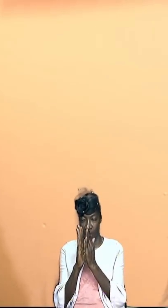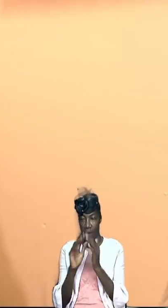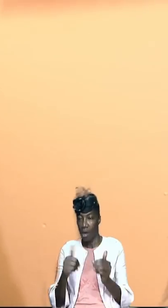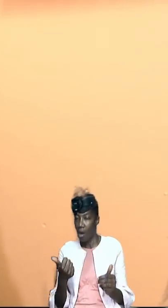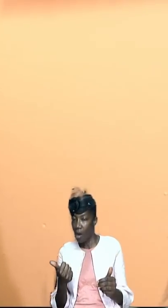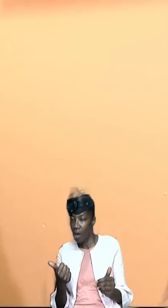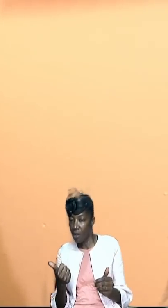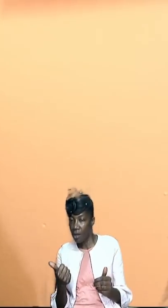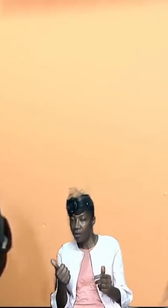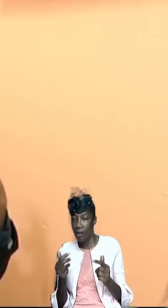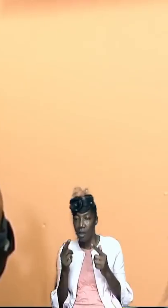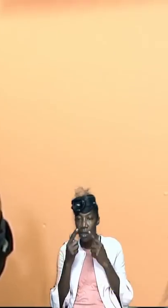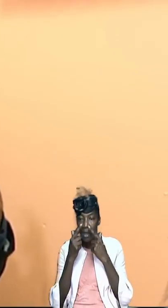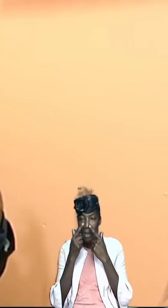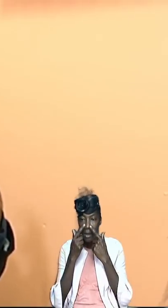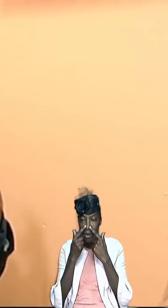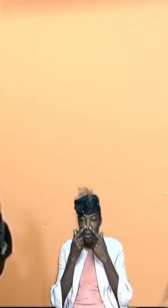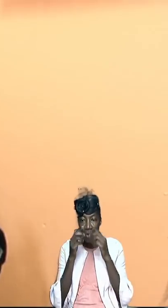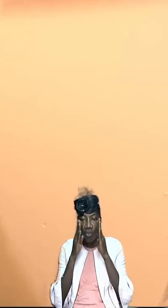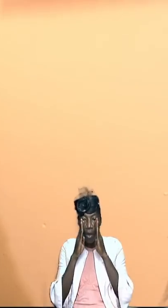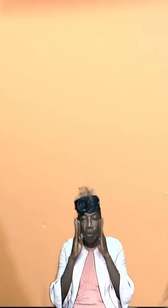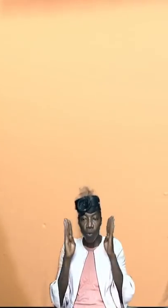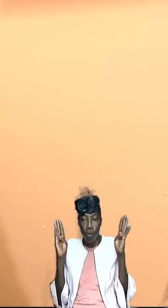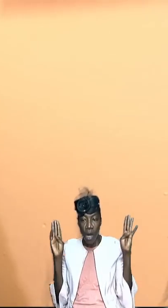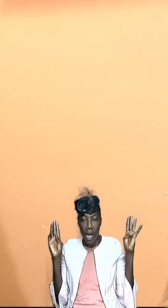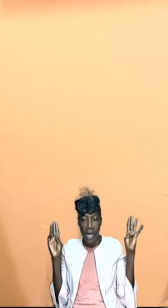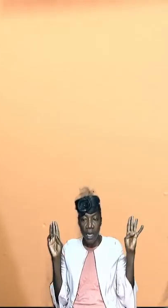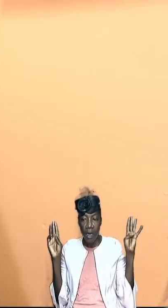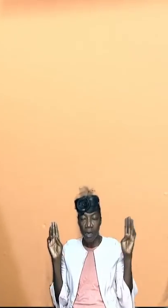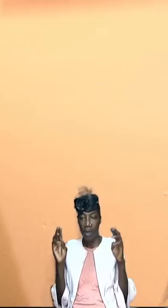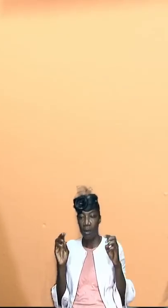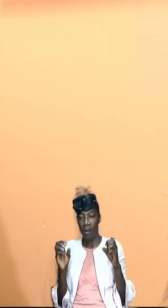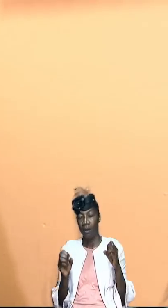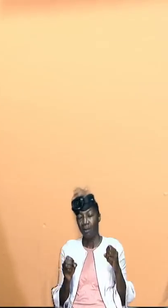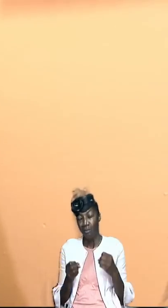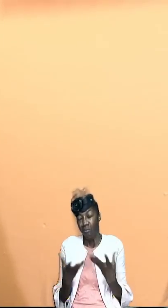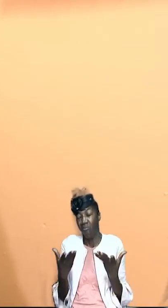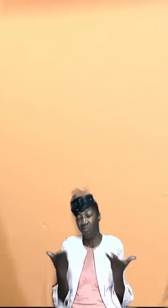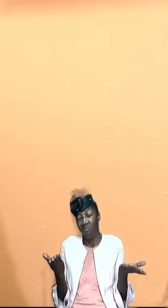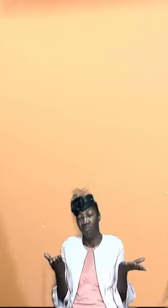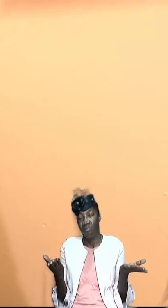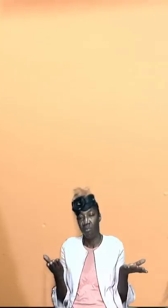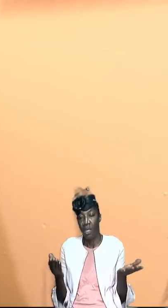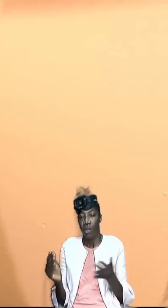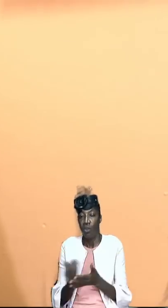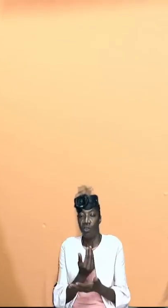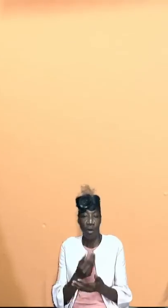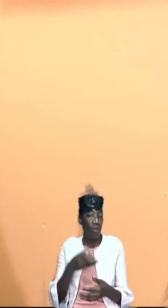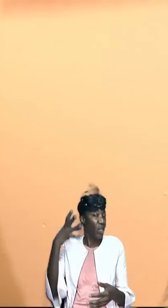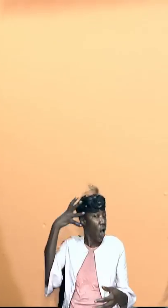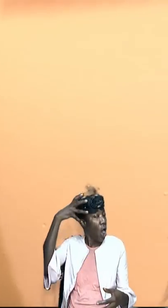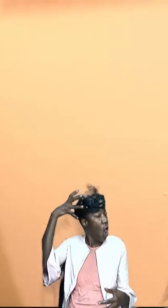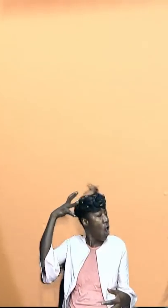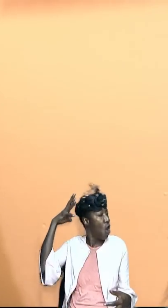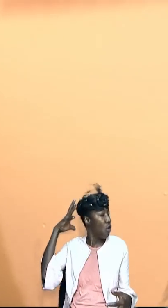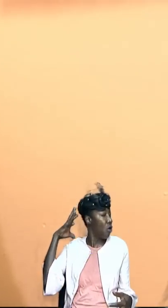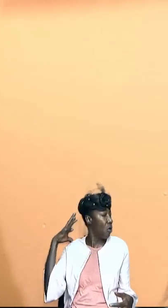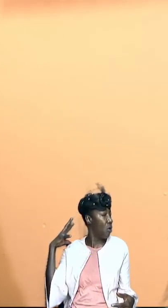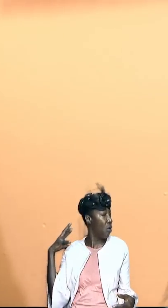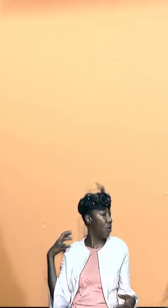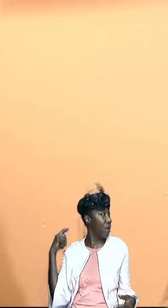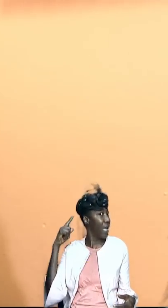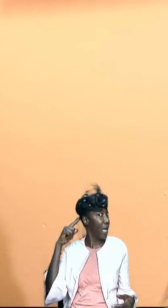others with their noses wider, etc., etc. Some with straight hairs and others with